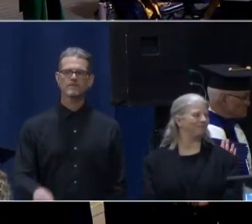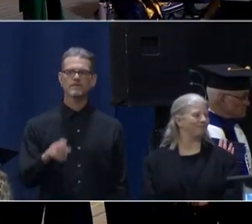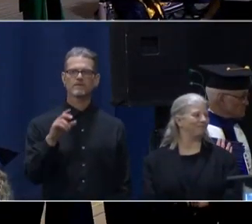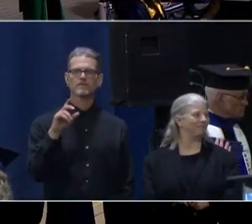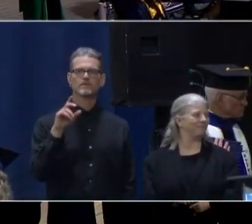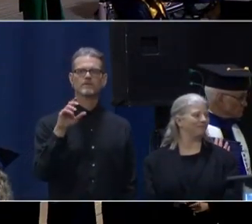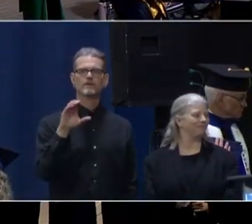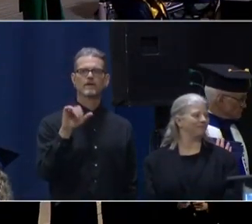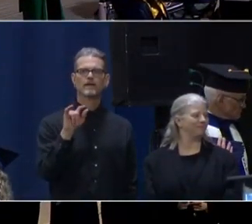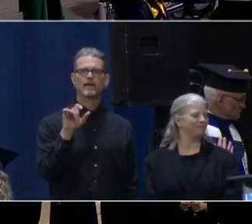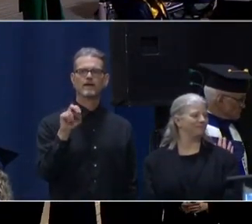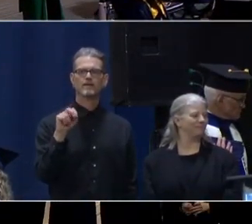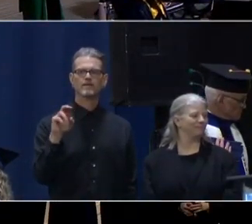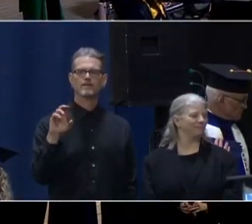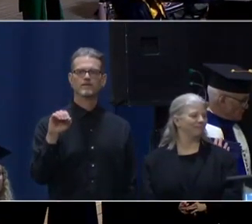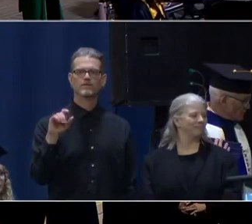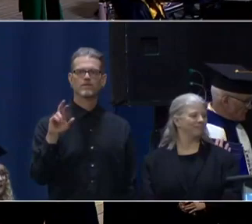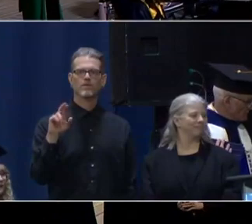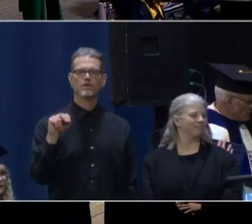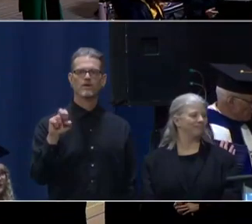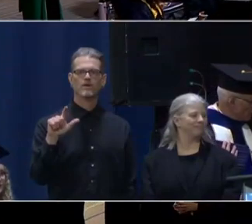Caitlin Cornell.